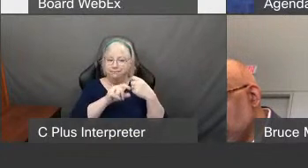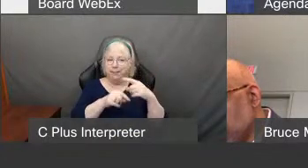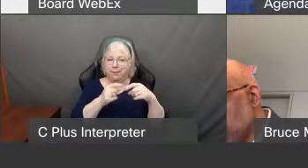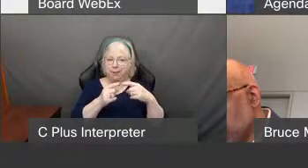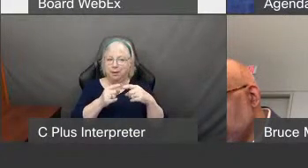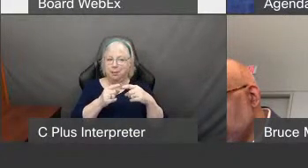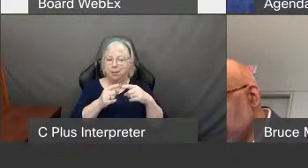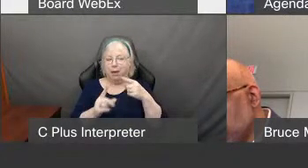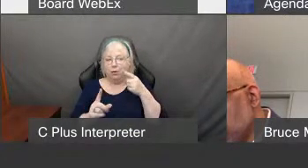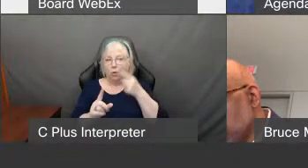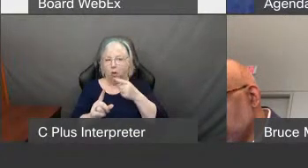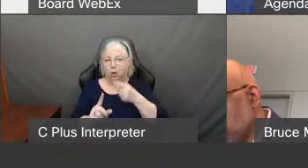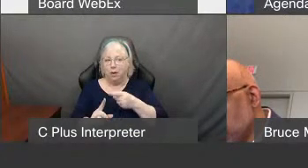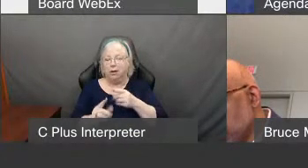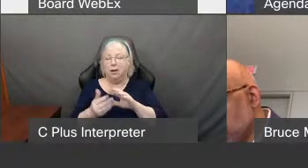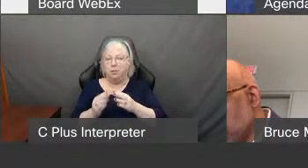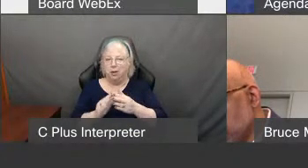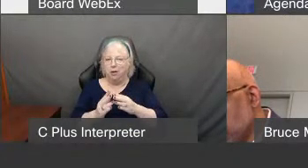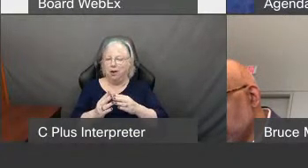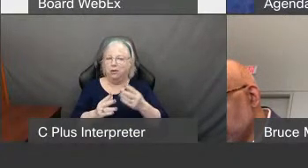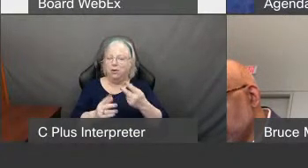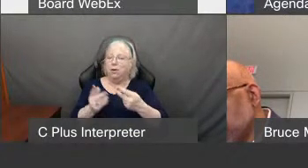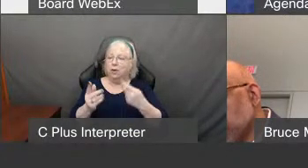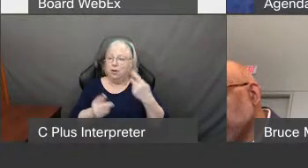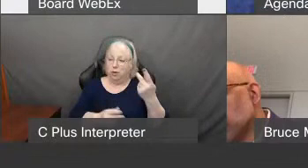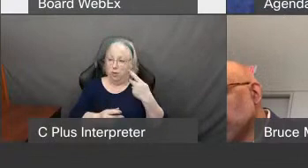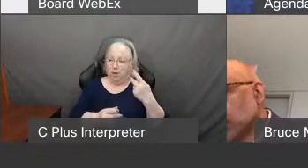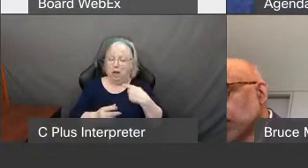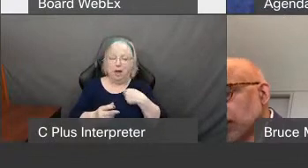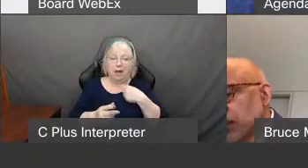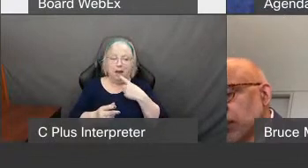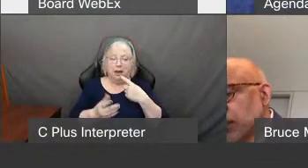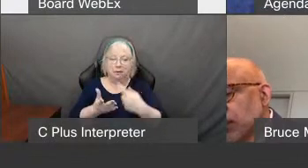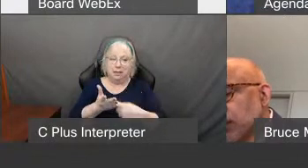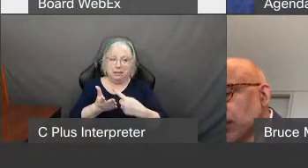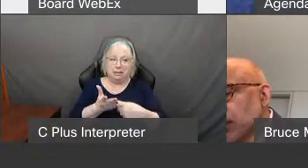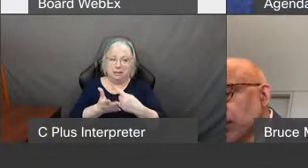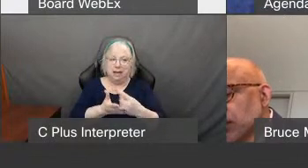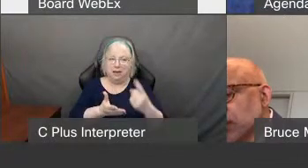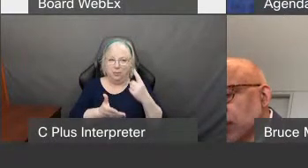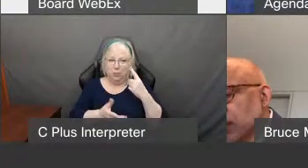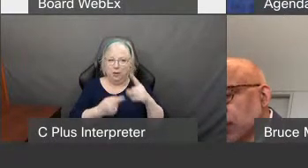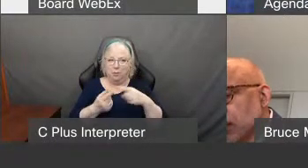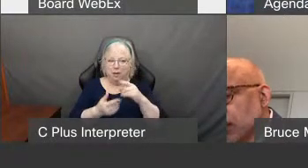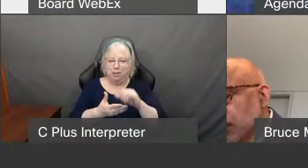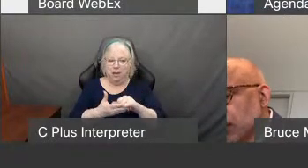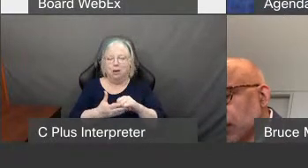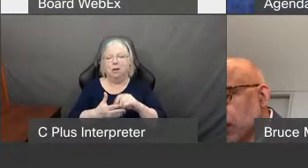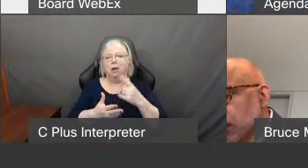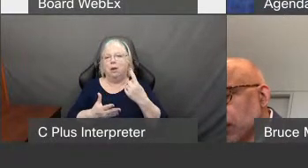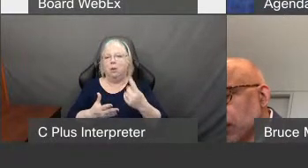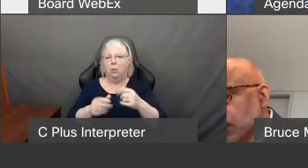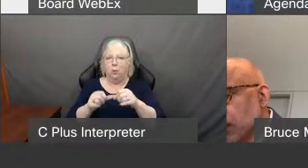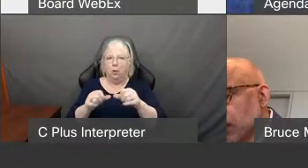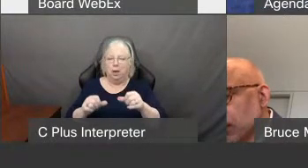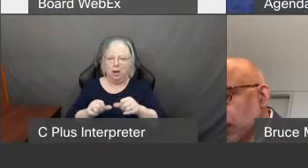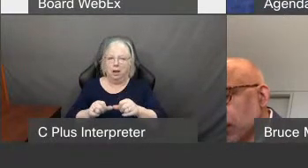targeted communities. You and I had a conversation last week in that regards. One of the areas